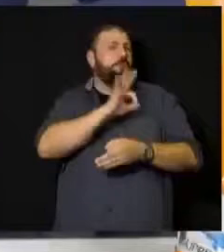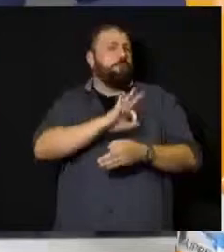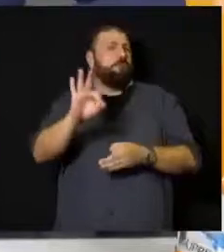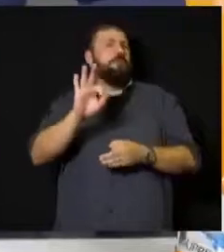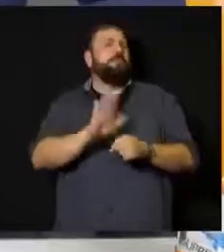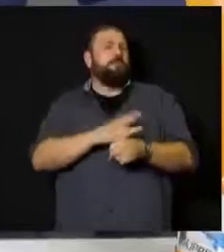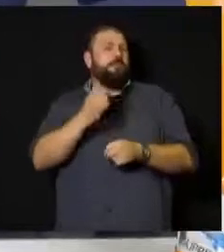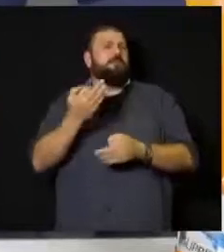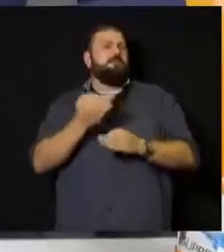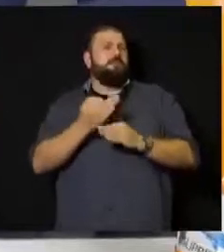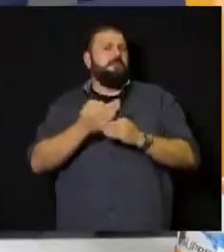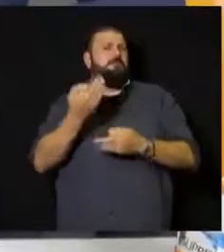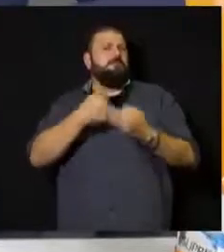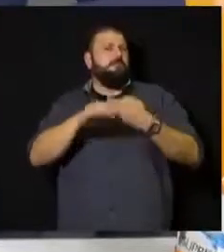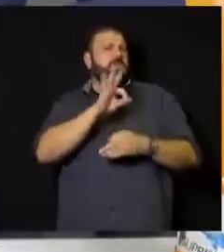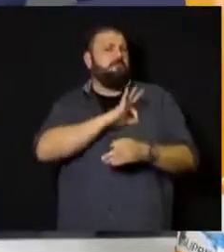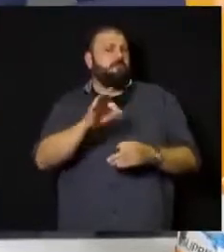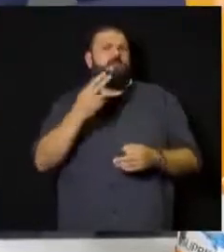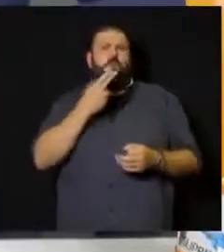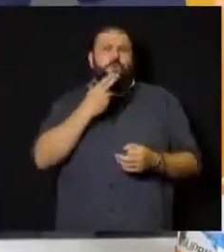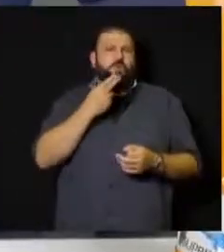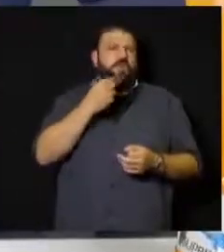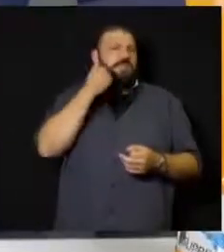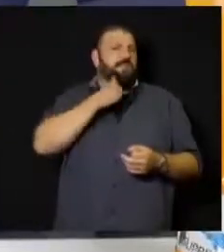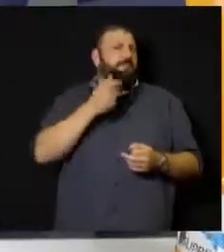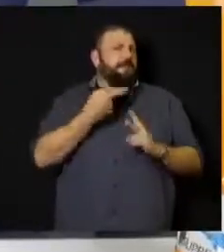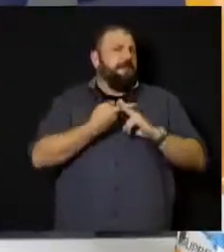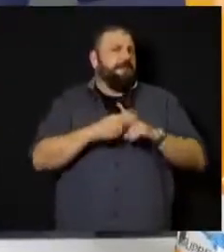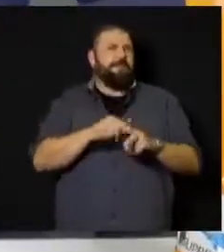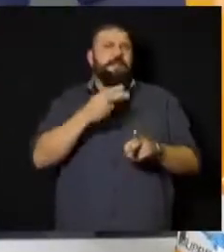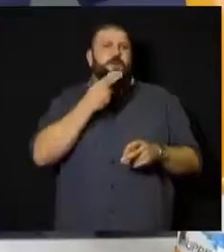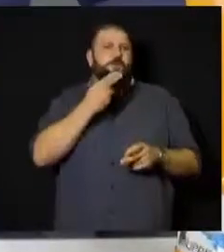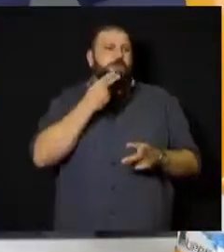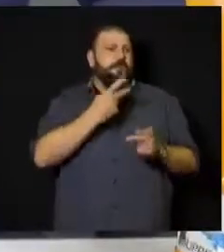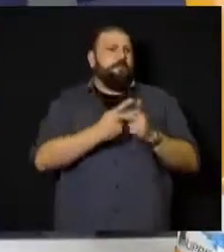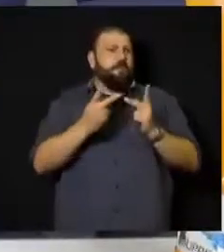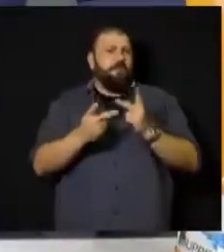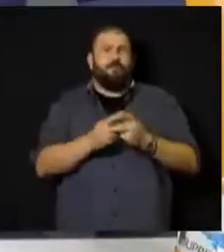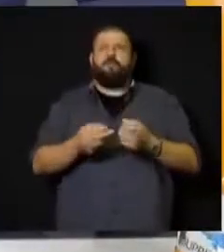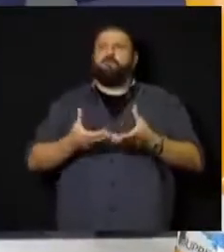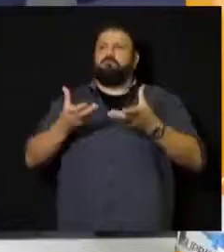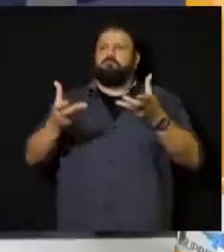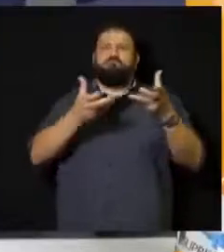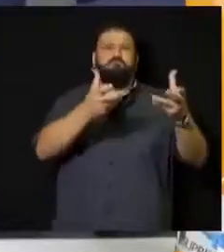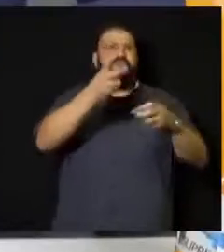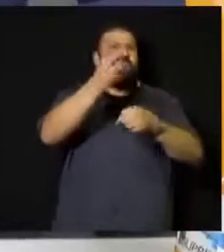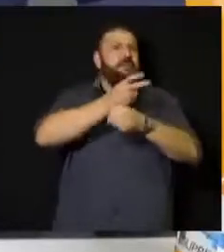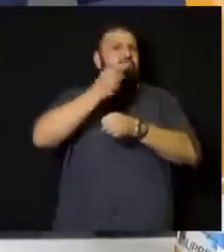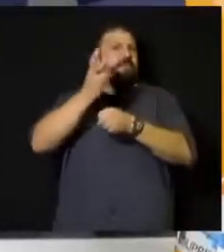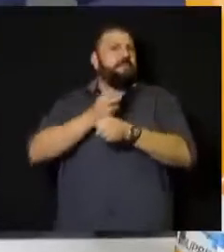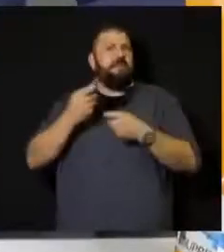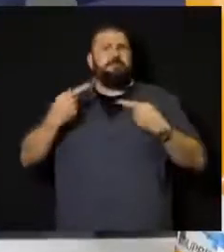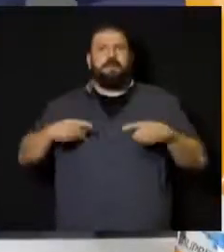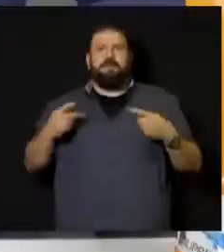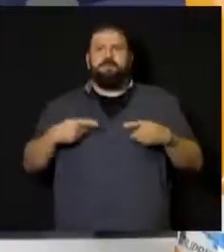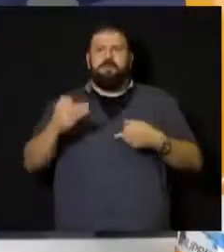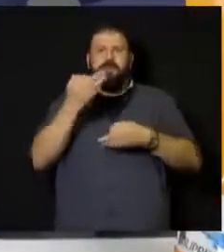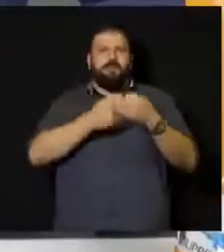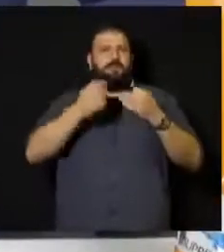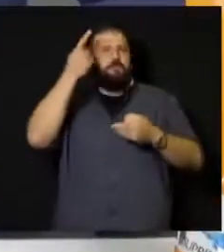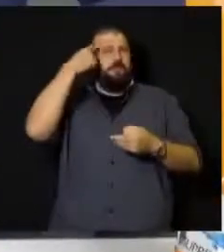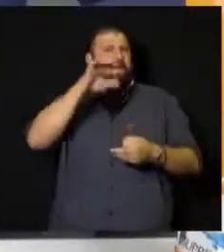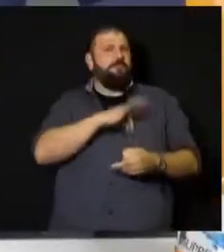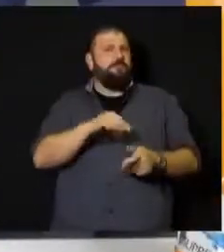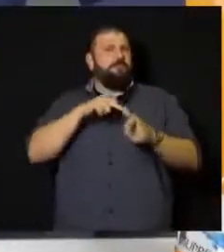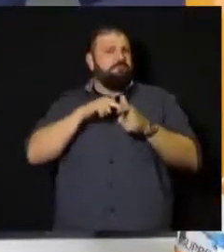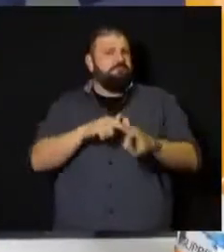the 5 steps, which is 5 behaviors: using the product, distribute, invite people to the business, recruiting people, do follow